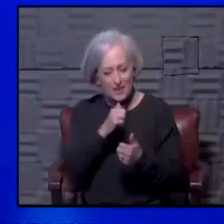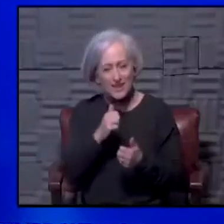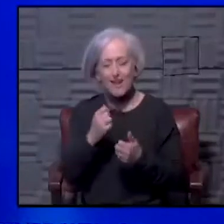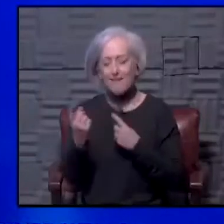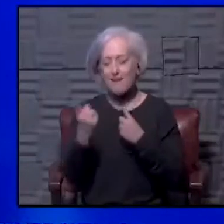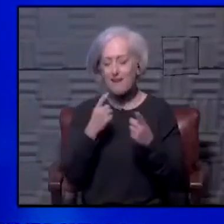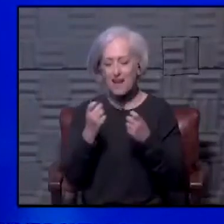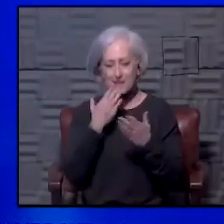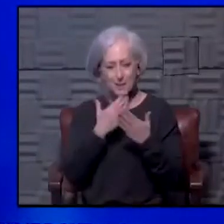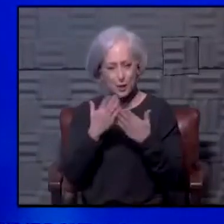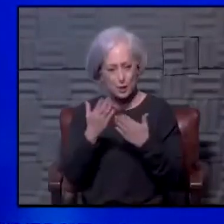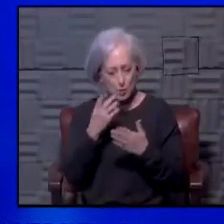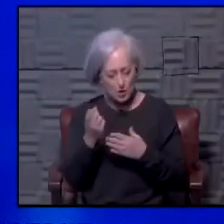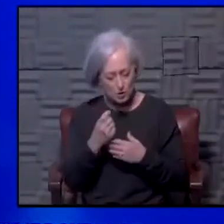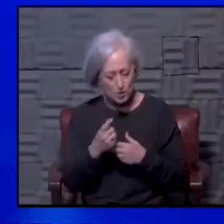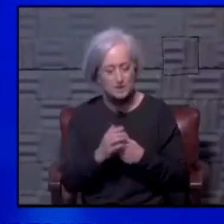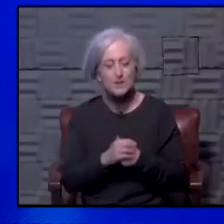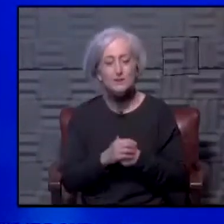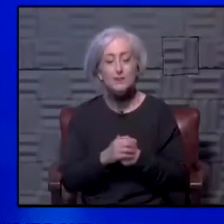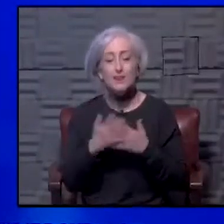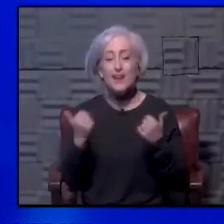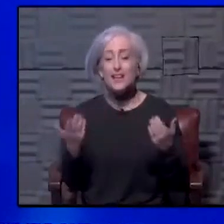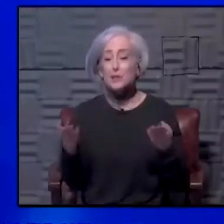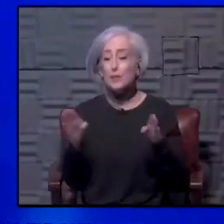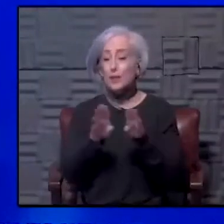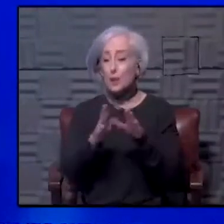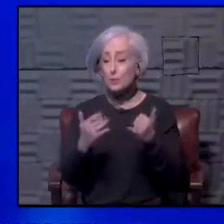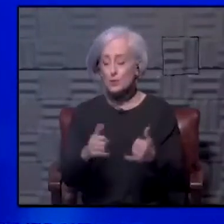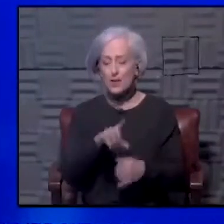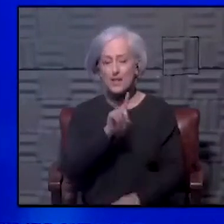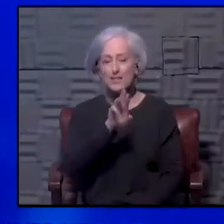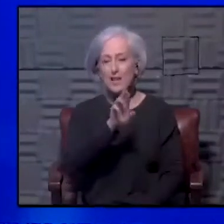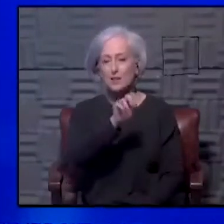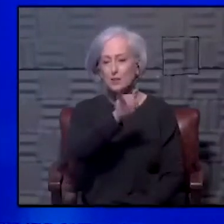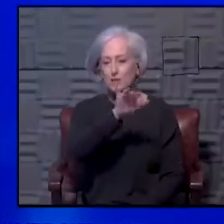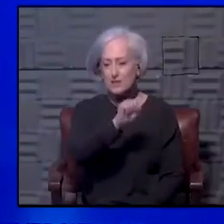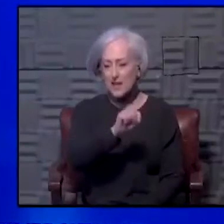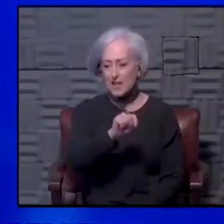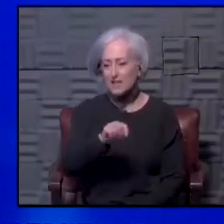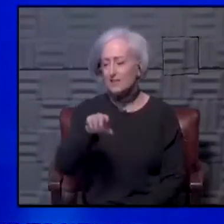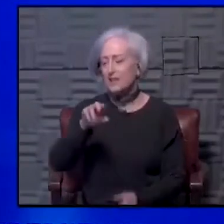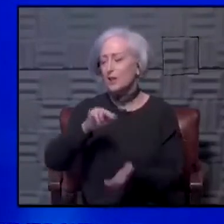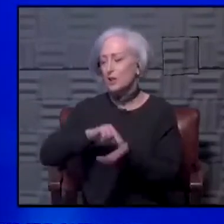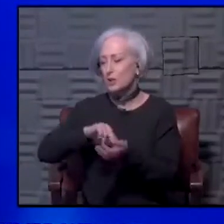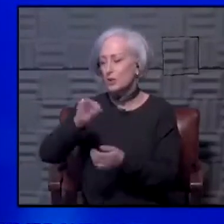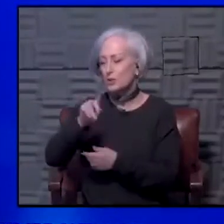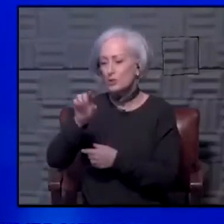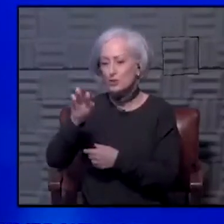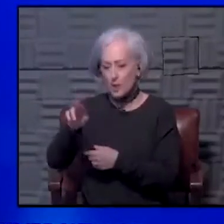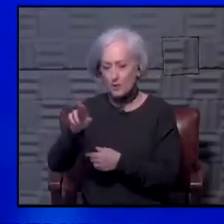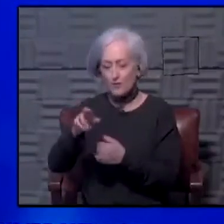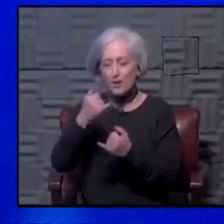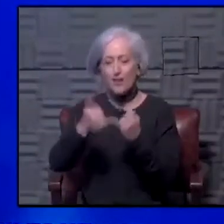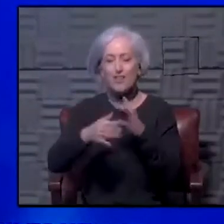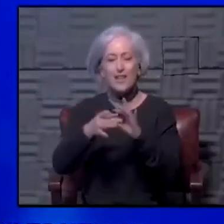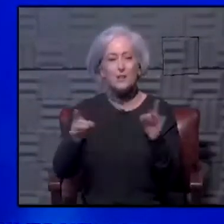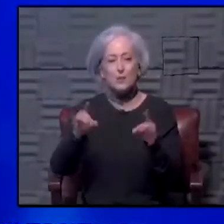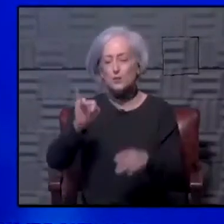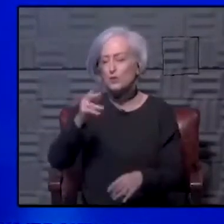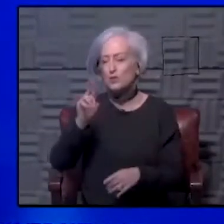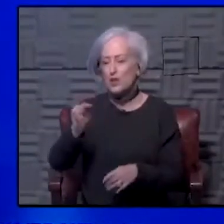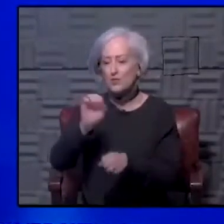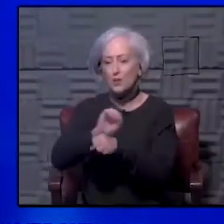you do. And as we close today, Dr. Stites and Nurse Jennifer get our final words. Jennifer has been working our testing tent